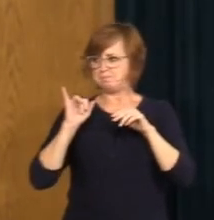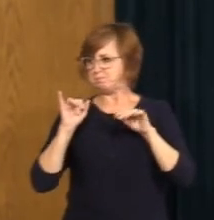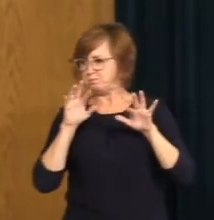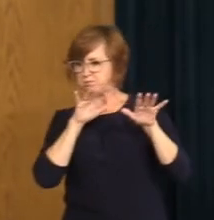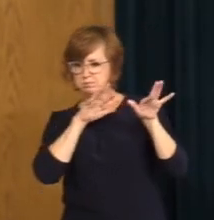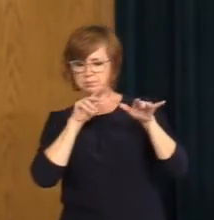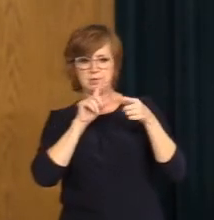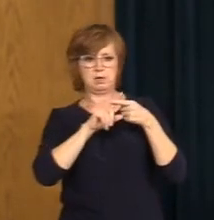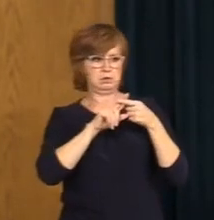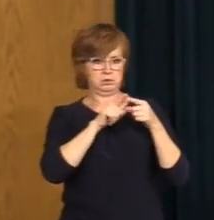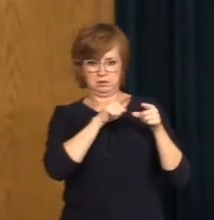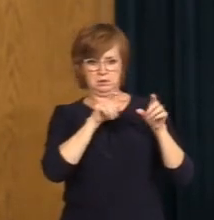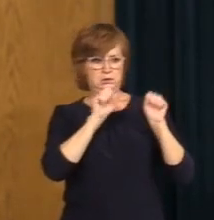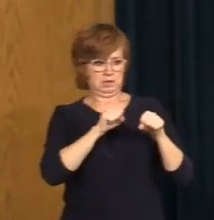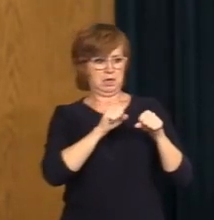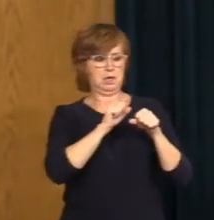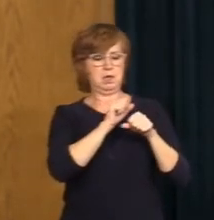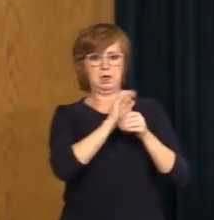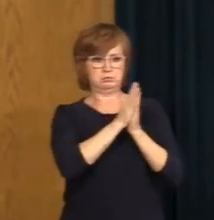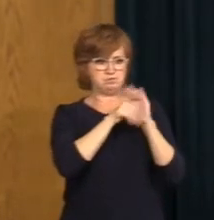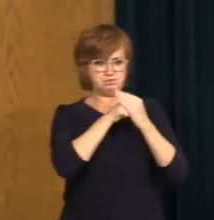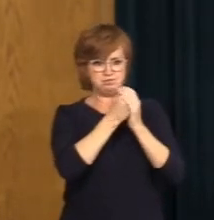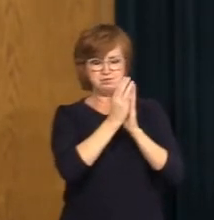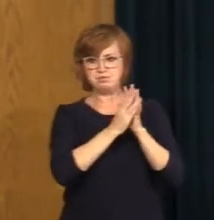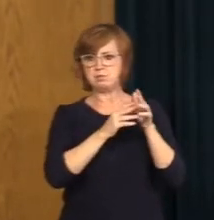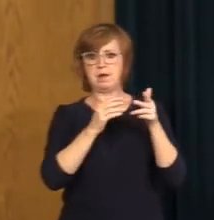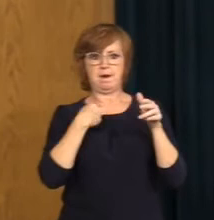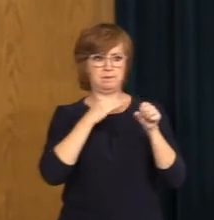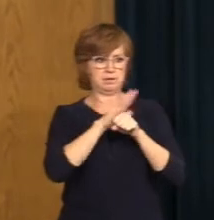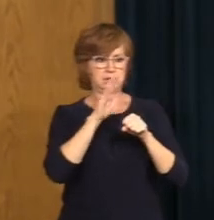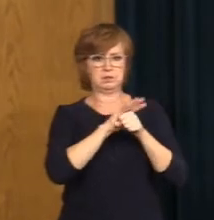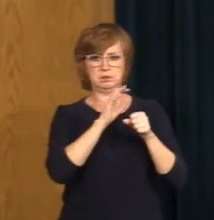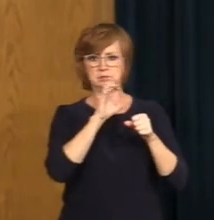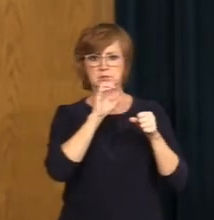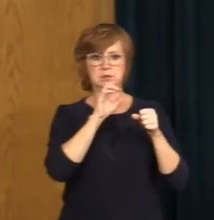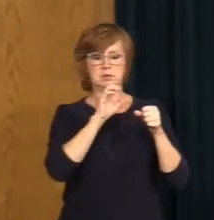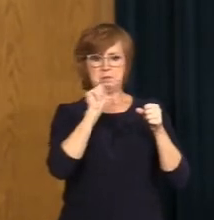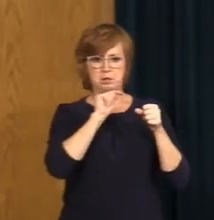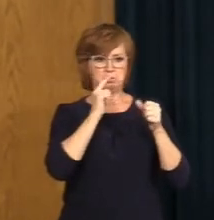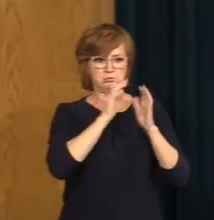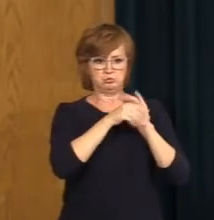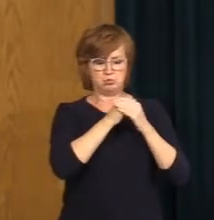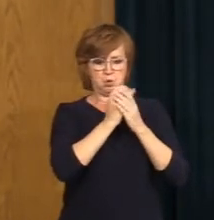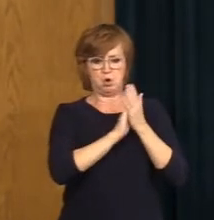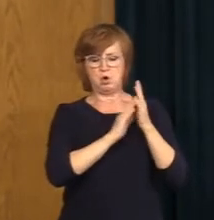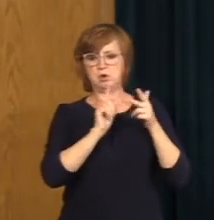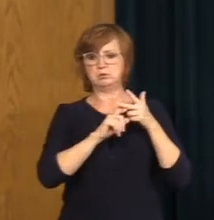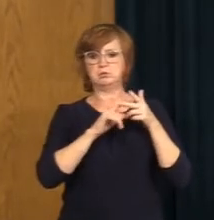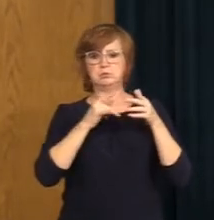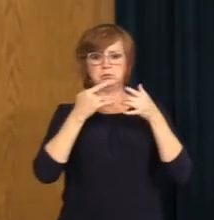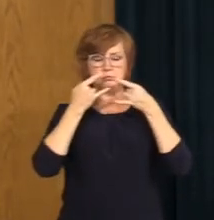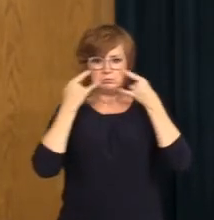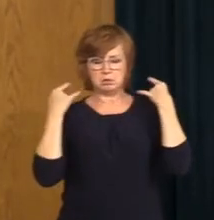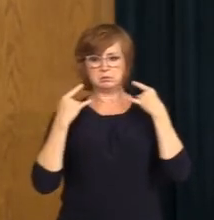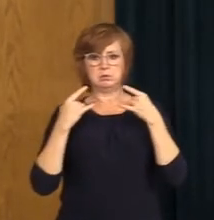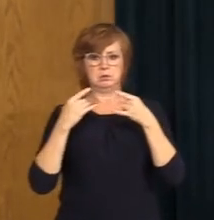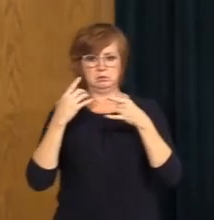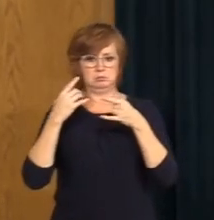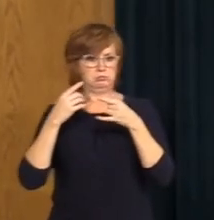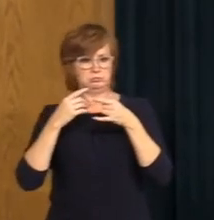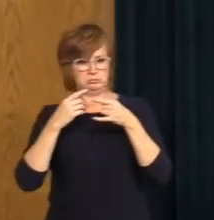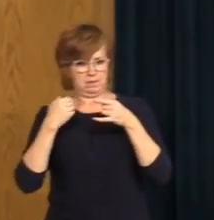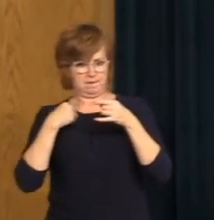physical distancing, mask use where required. Obviously, if you're in your cubicle or office on your own, you don't need a mask, but you should when you're in a common